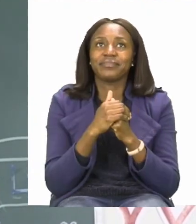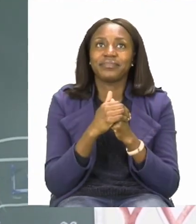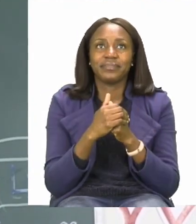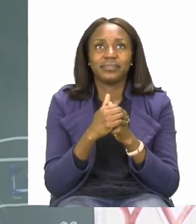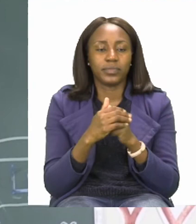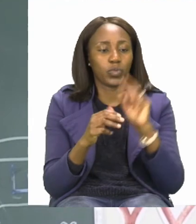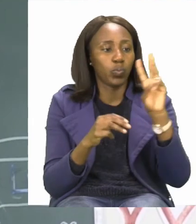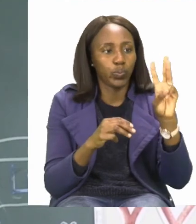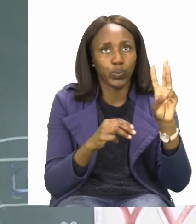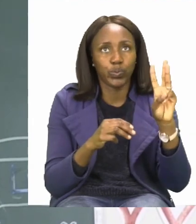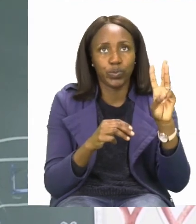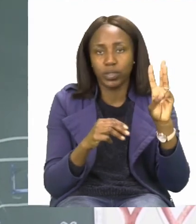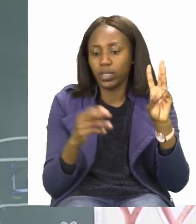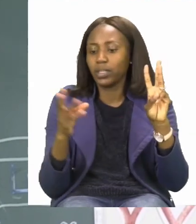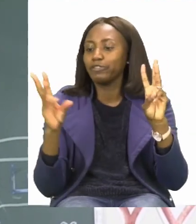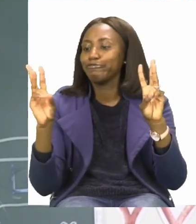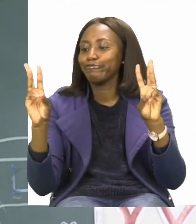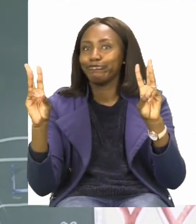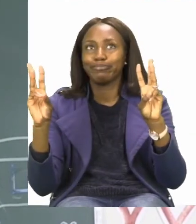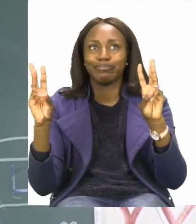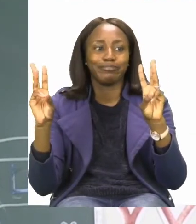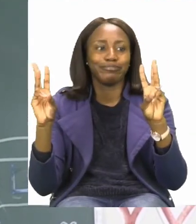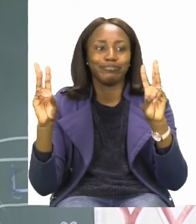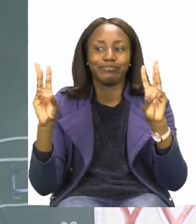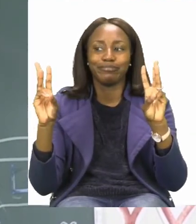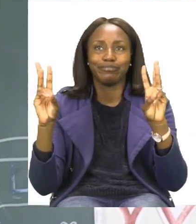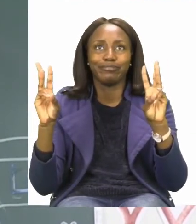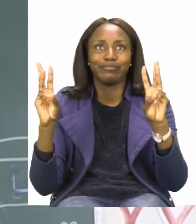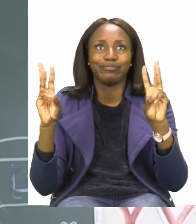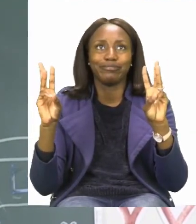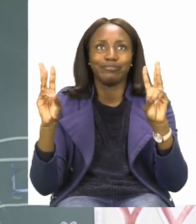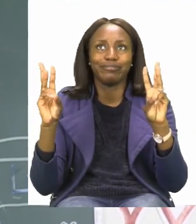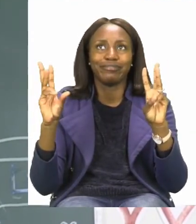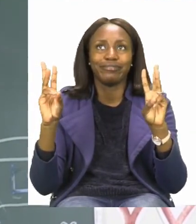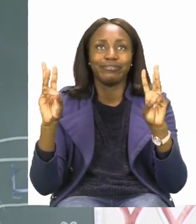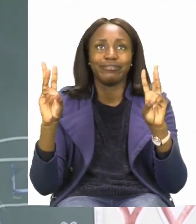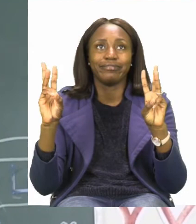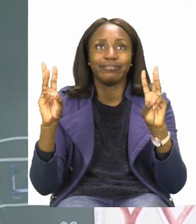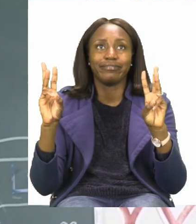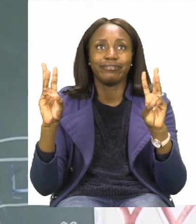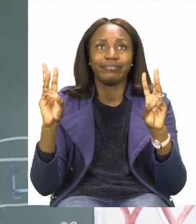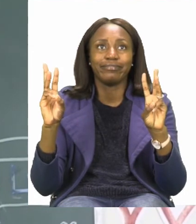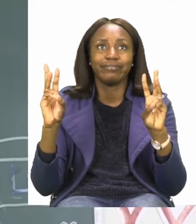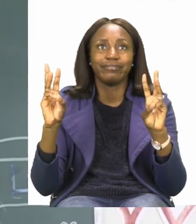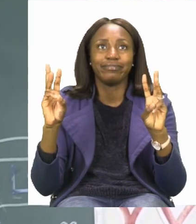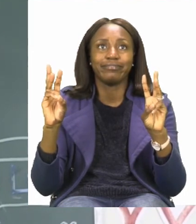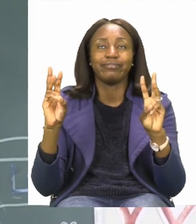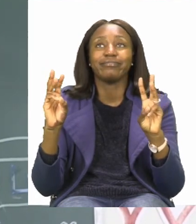3 plus 6. I already have 3 and I need to add 6 more. So I'm going to say